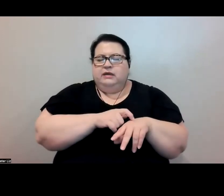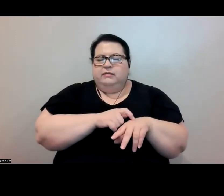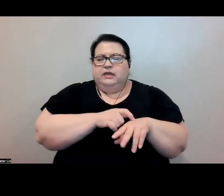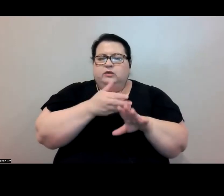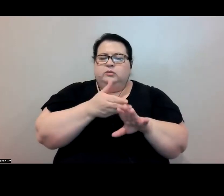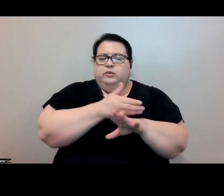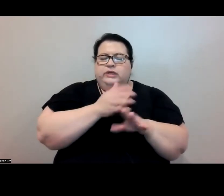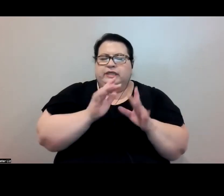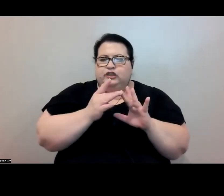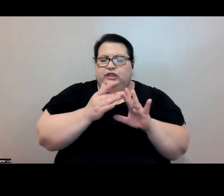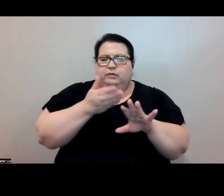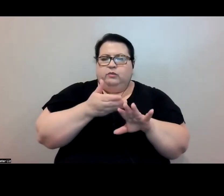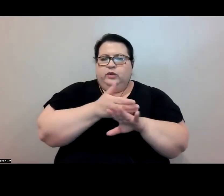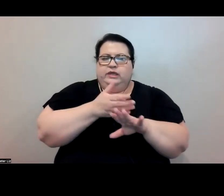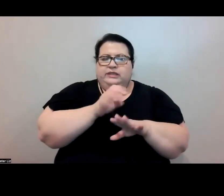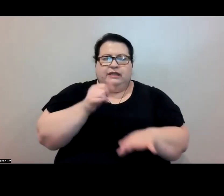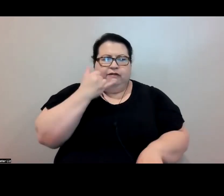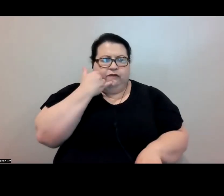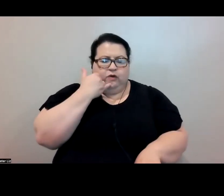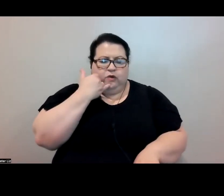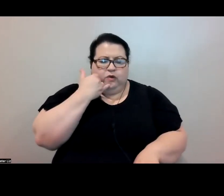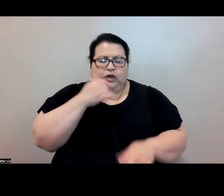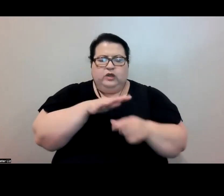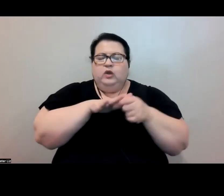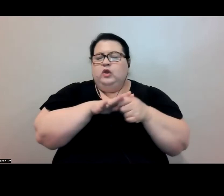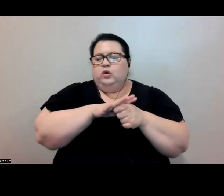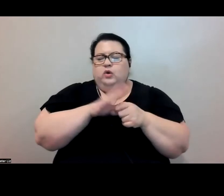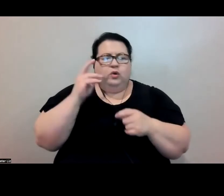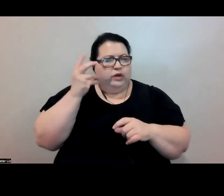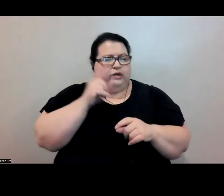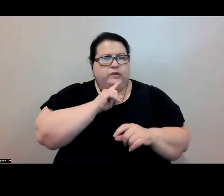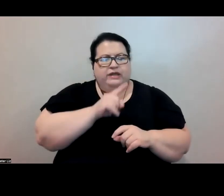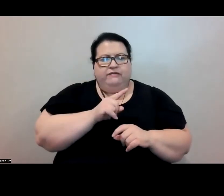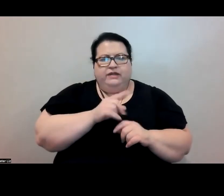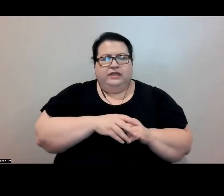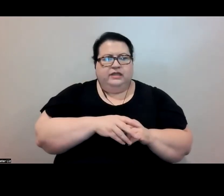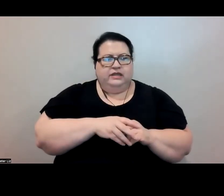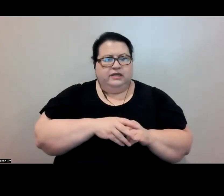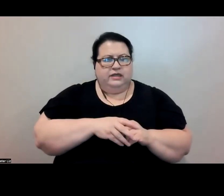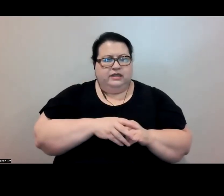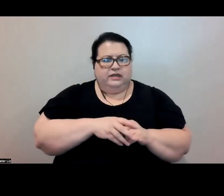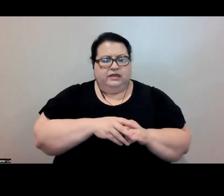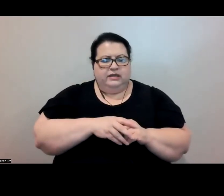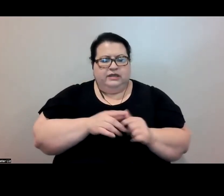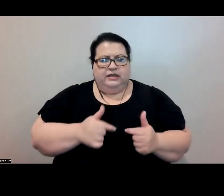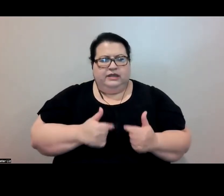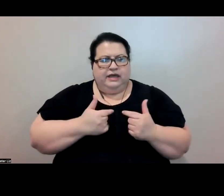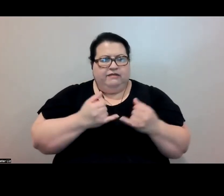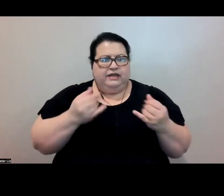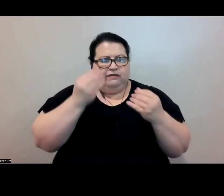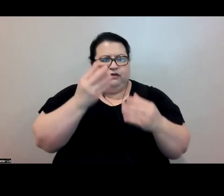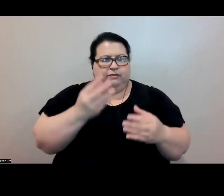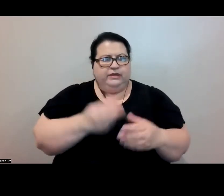and pre-cell phone, and the local radio station definitely was as you said, a lifeline of information. Okay, we